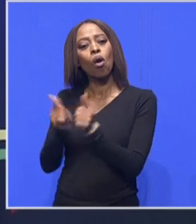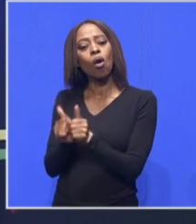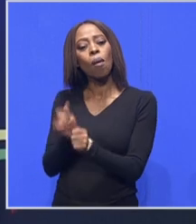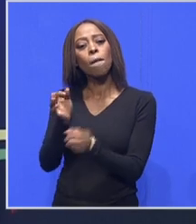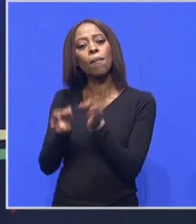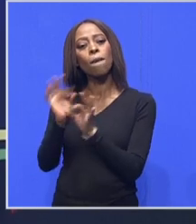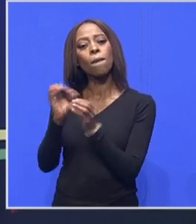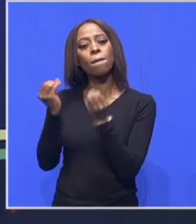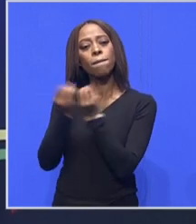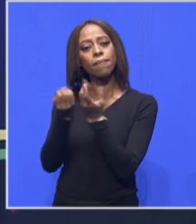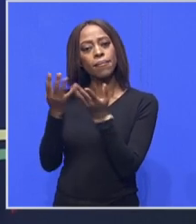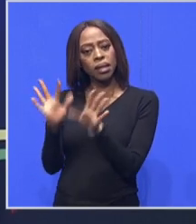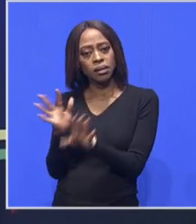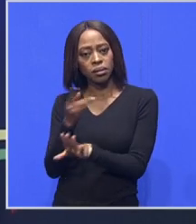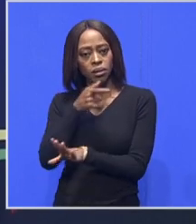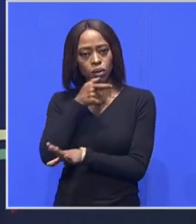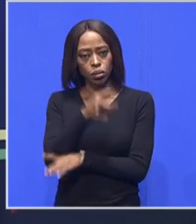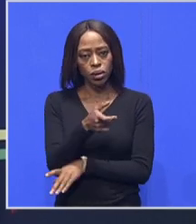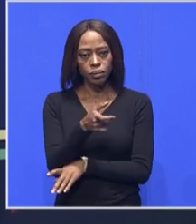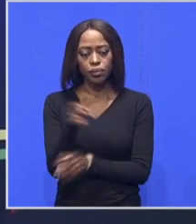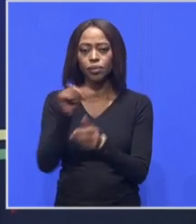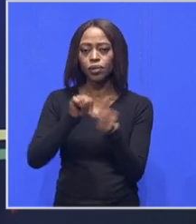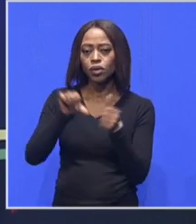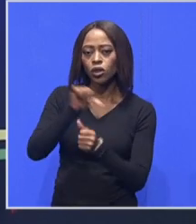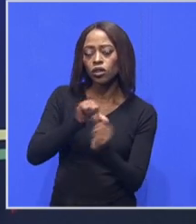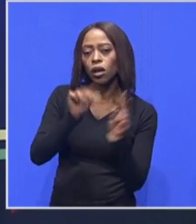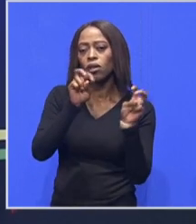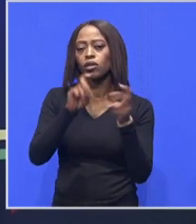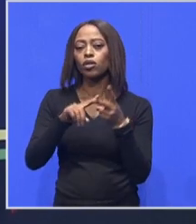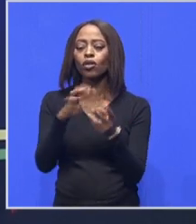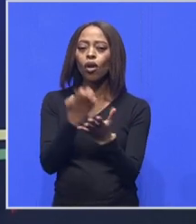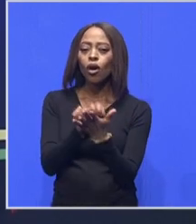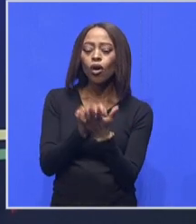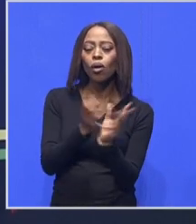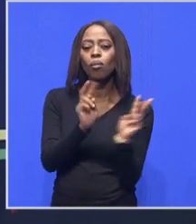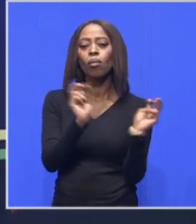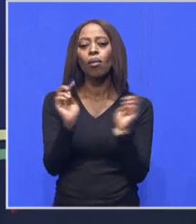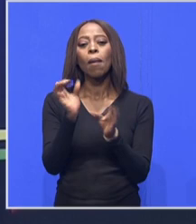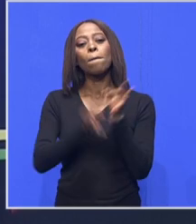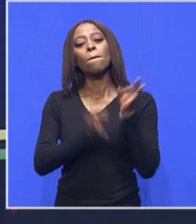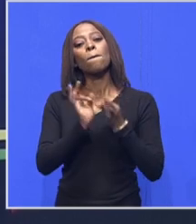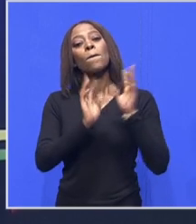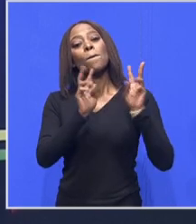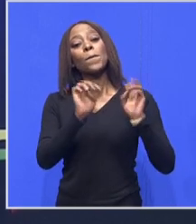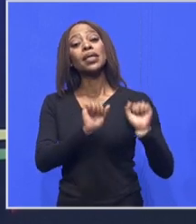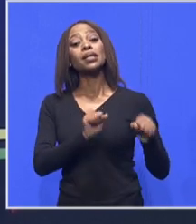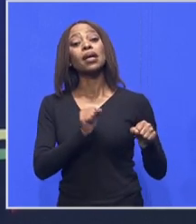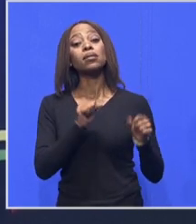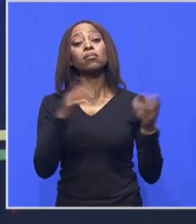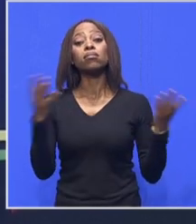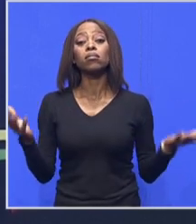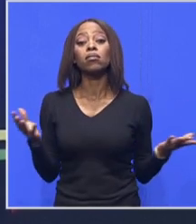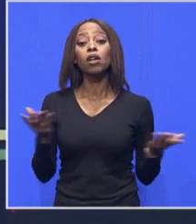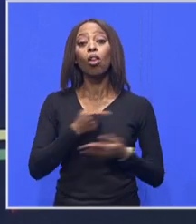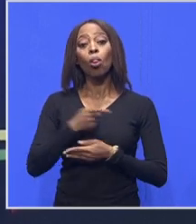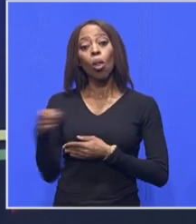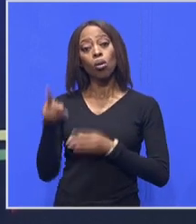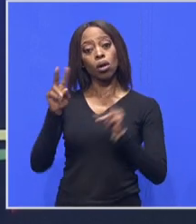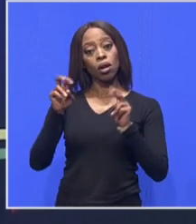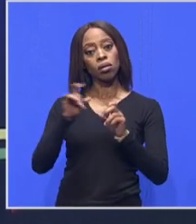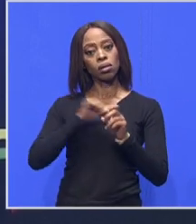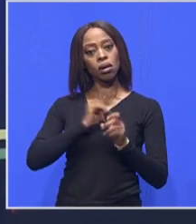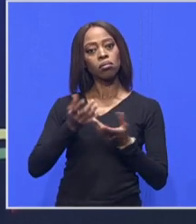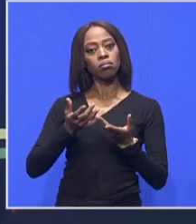parties, social issues, economic issues, political issues, of course, those are issues that they